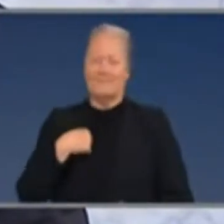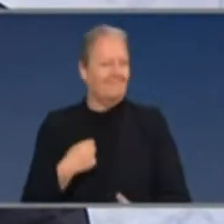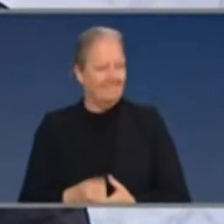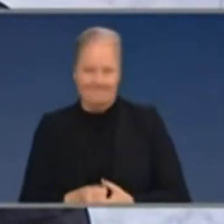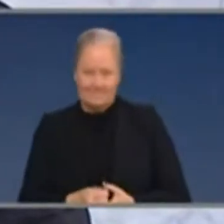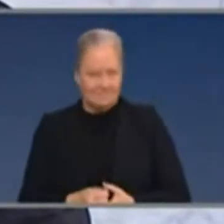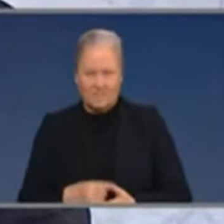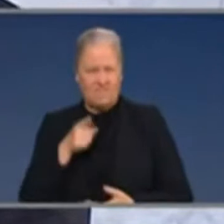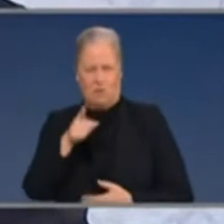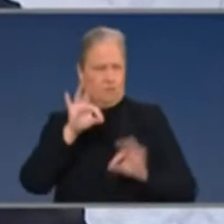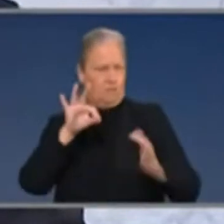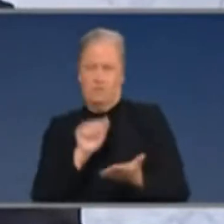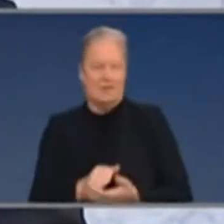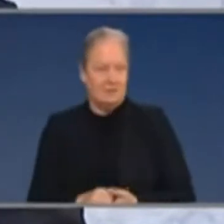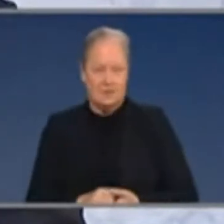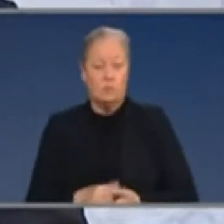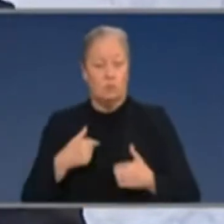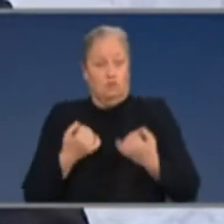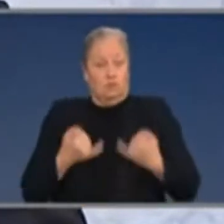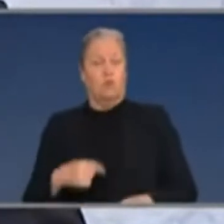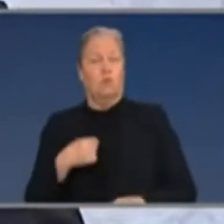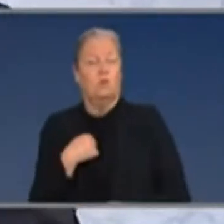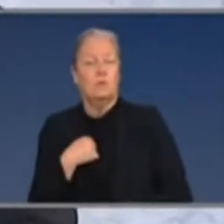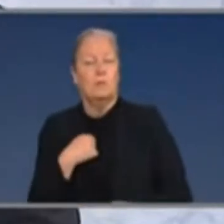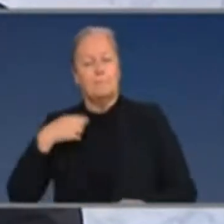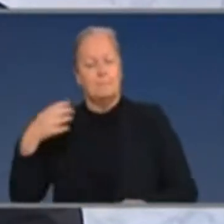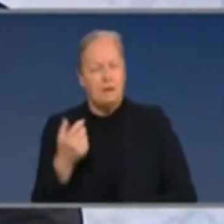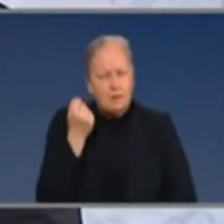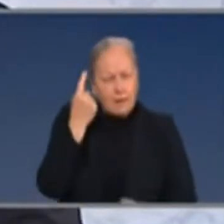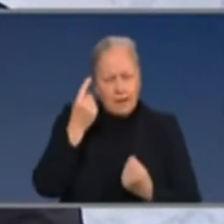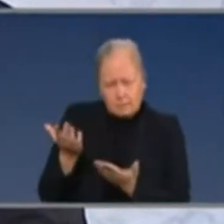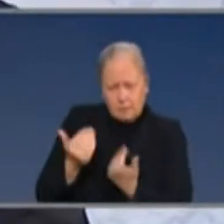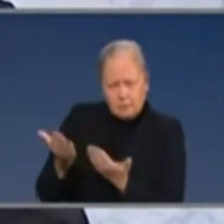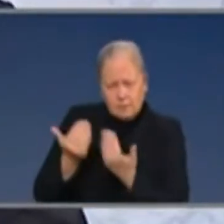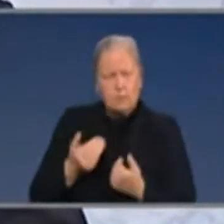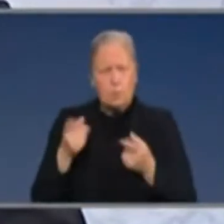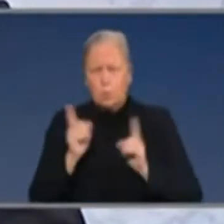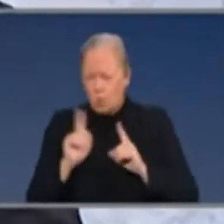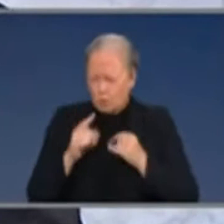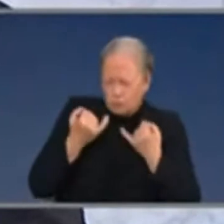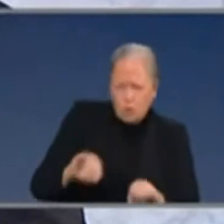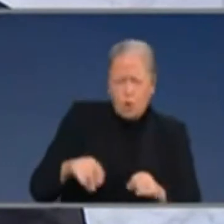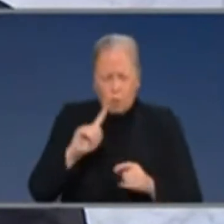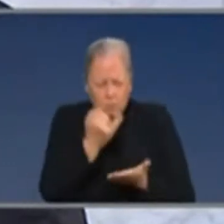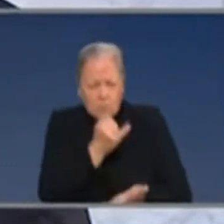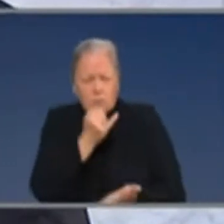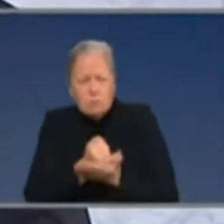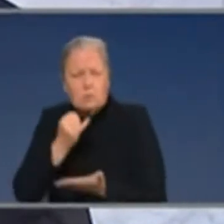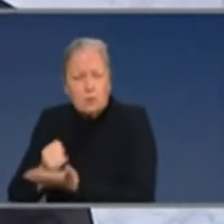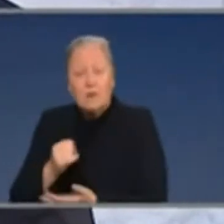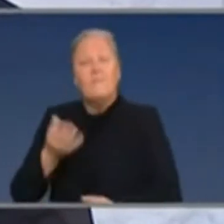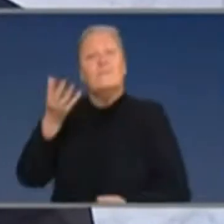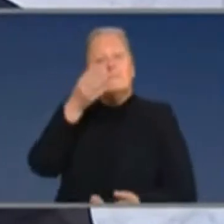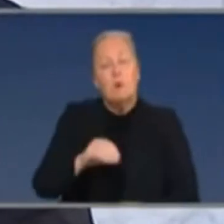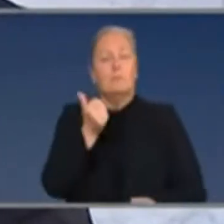way to do it. We needed to understand what the gap was, looking through the lens and the eyes of